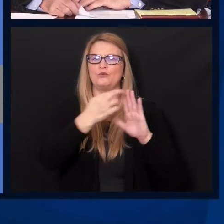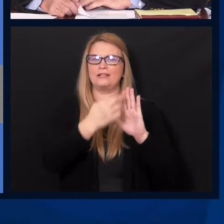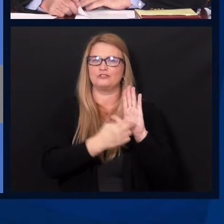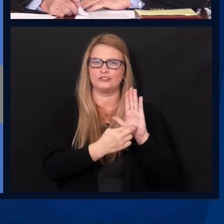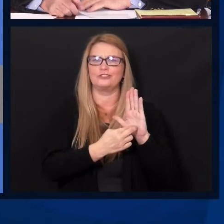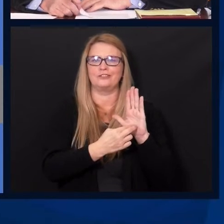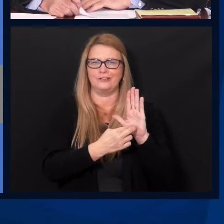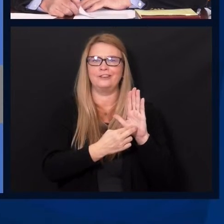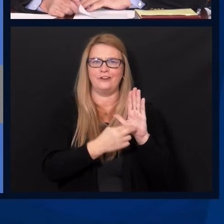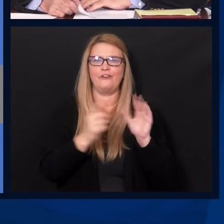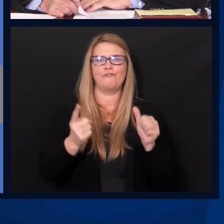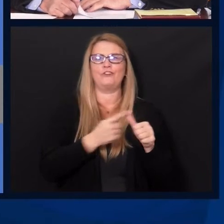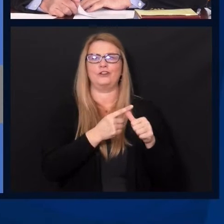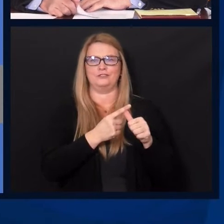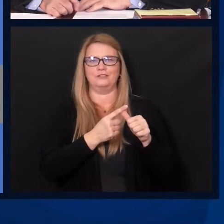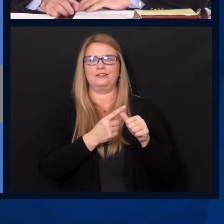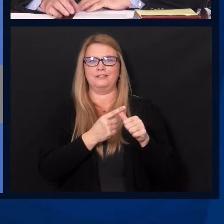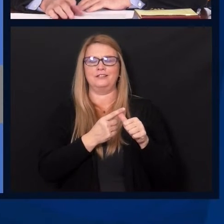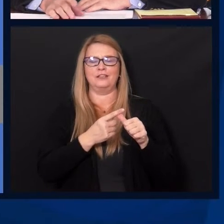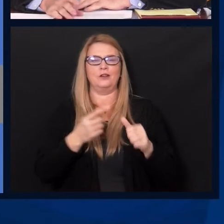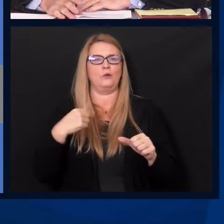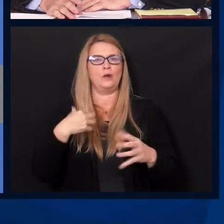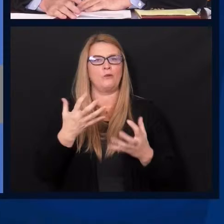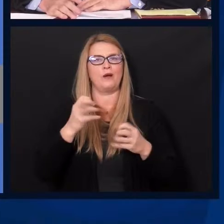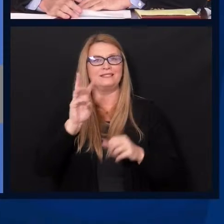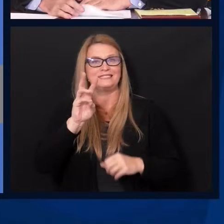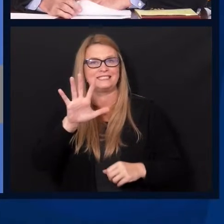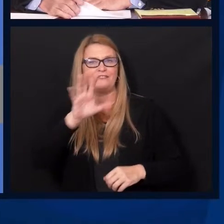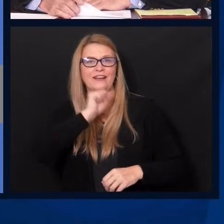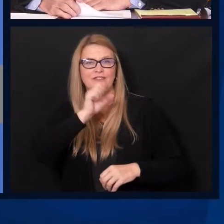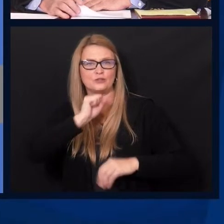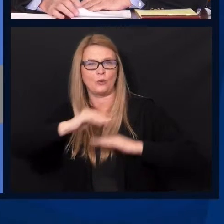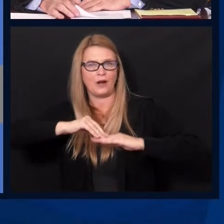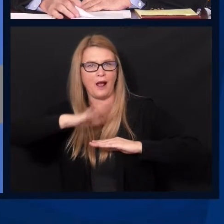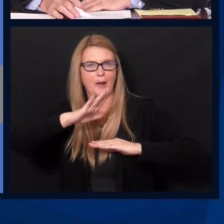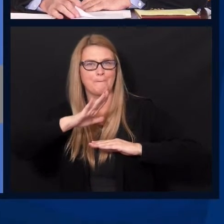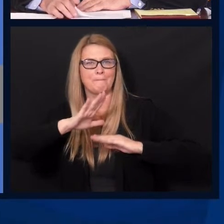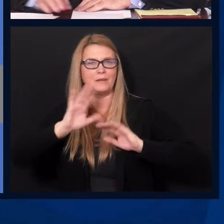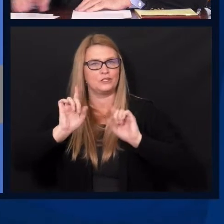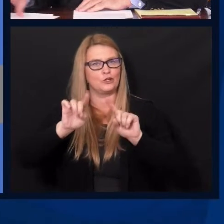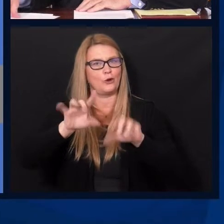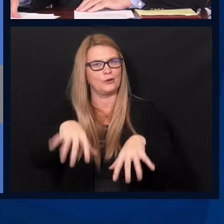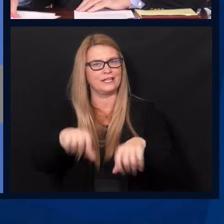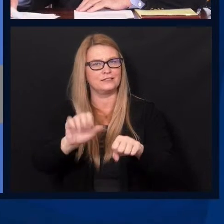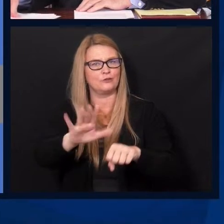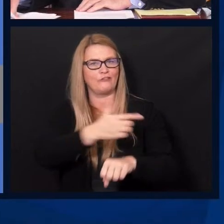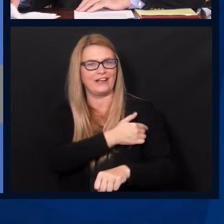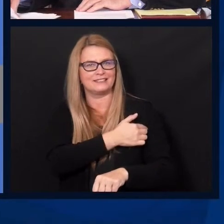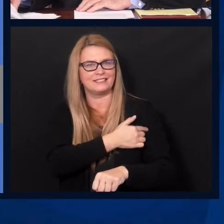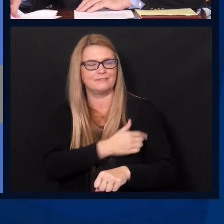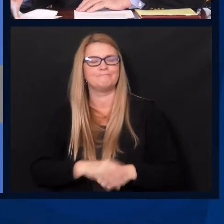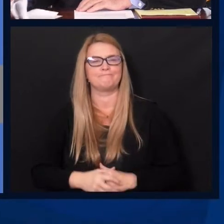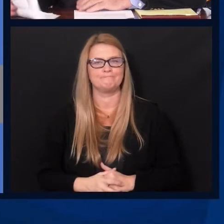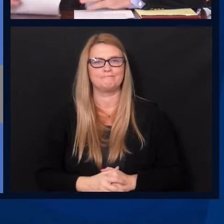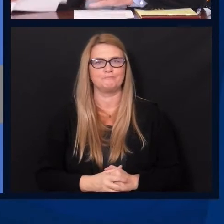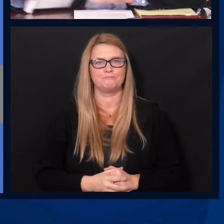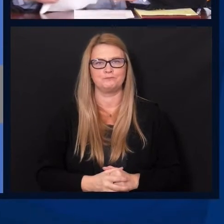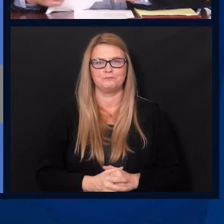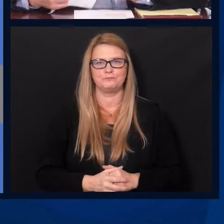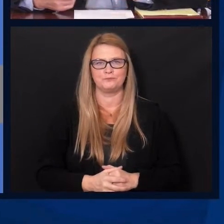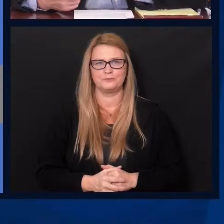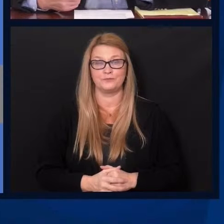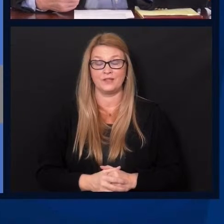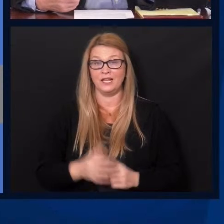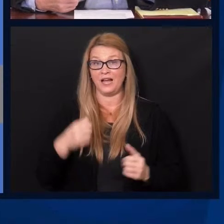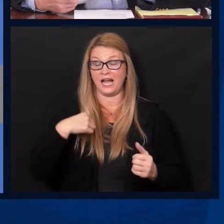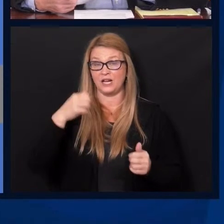hard to get all of our West Virginians 65 and above, you know, vaccinated. If you'll just think about just what I just read